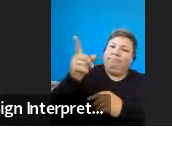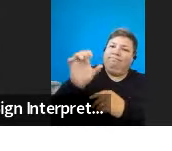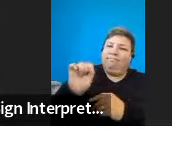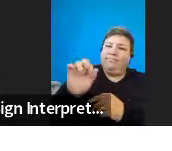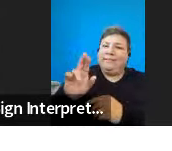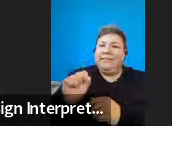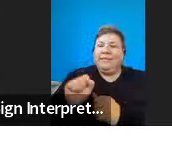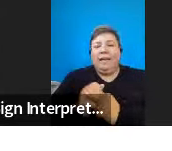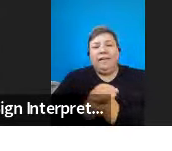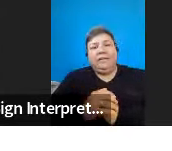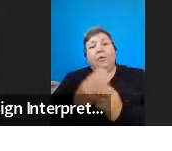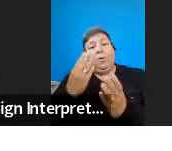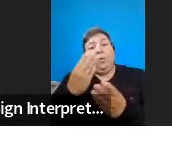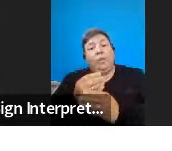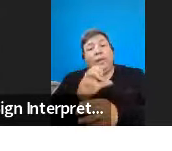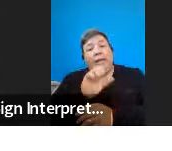then